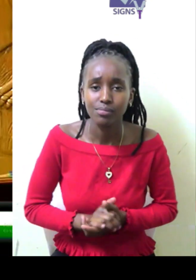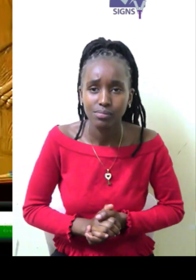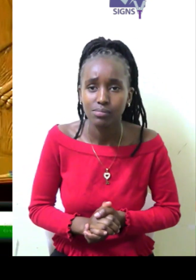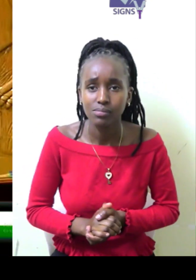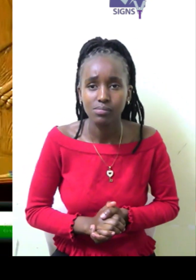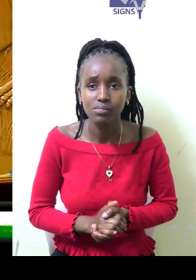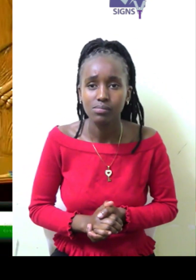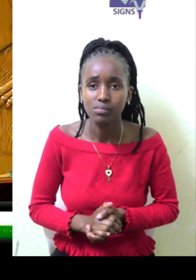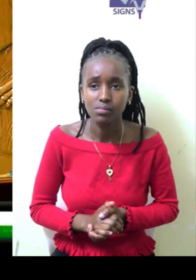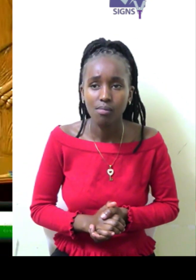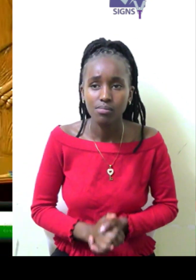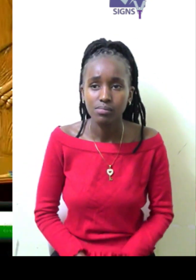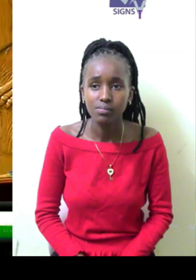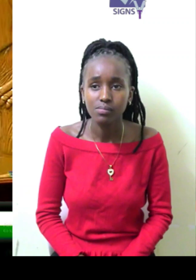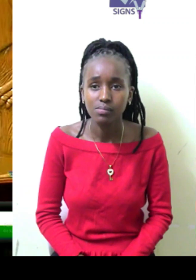Silvano Zosoro.